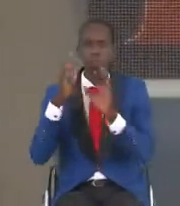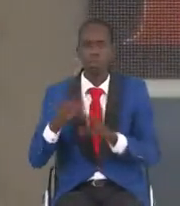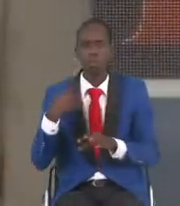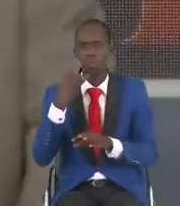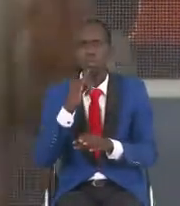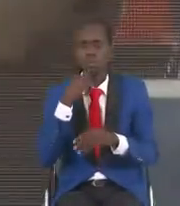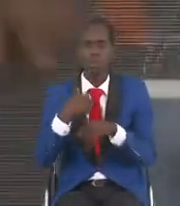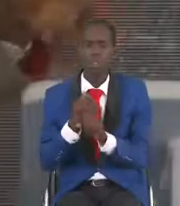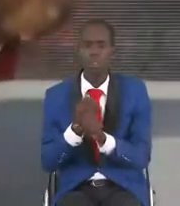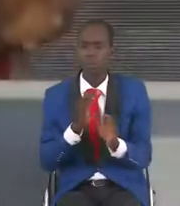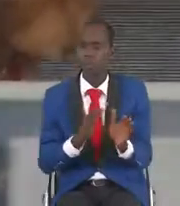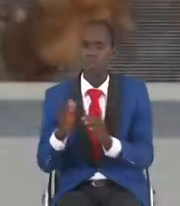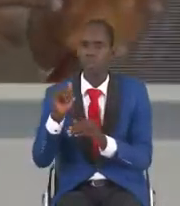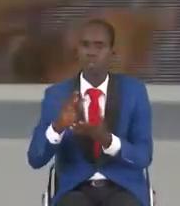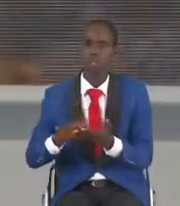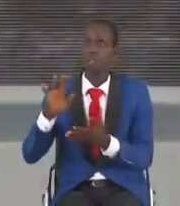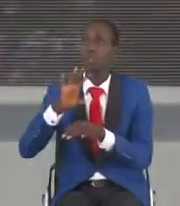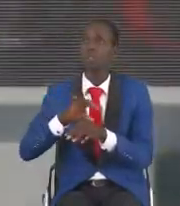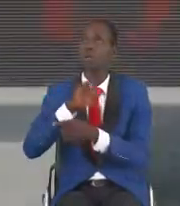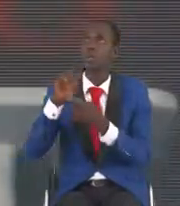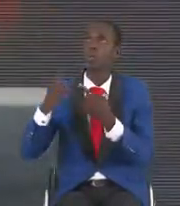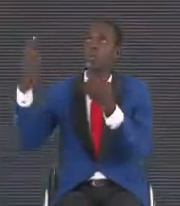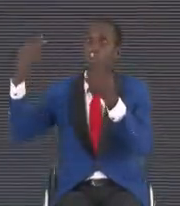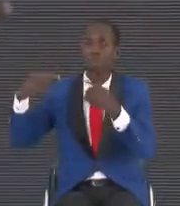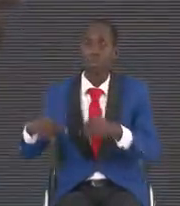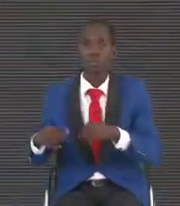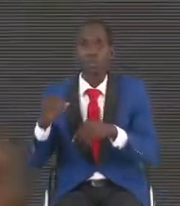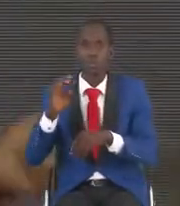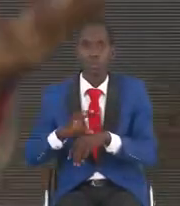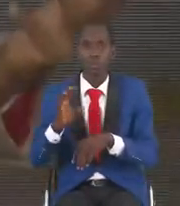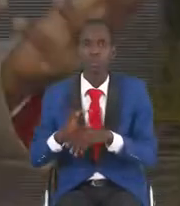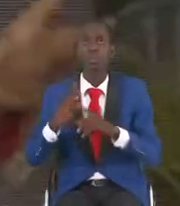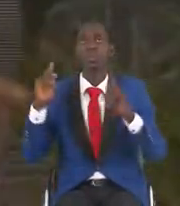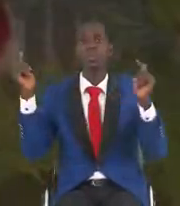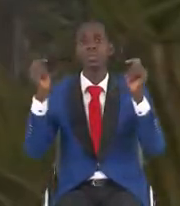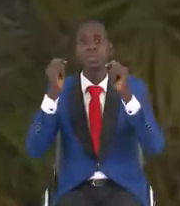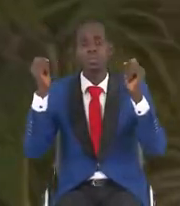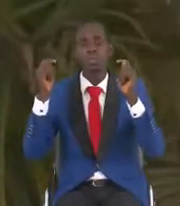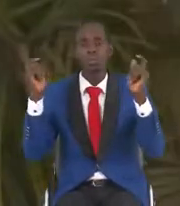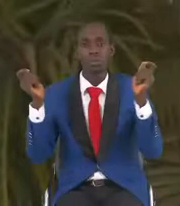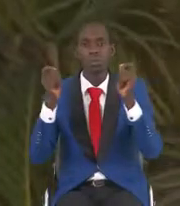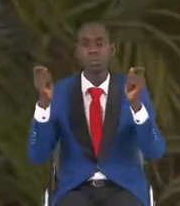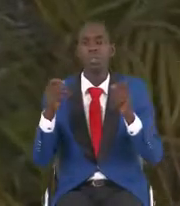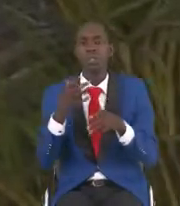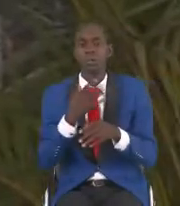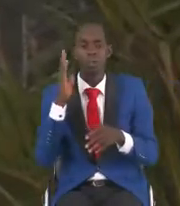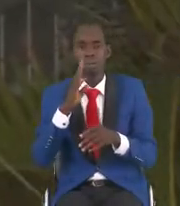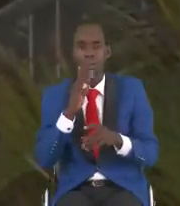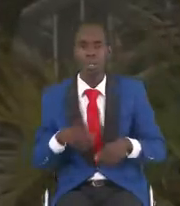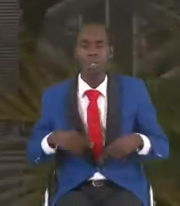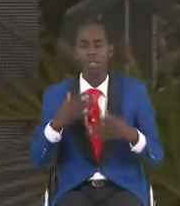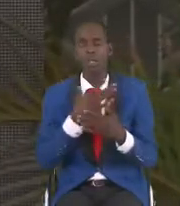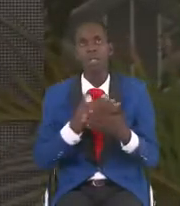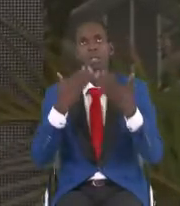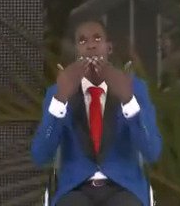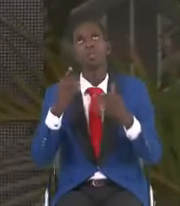glorious church. And when he comes, the church triumphant and the church militant will be alive, and thank God, I'll be